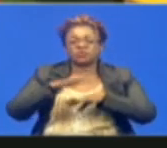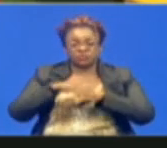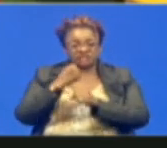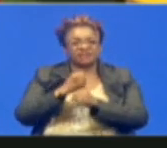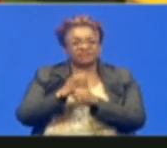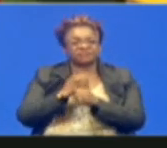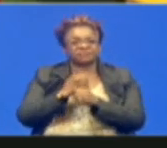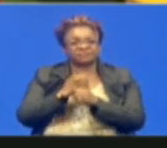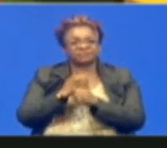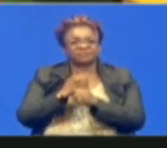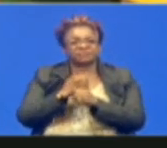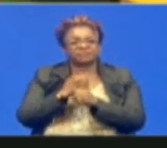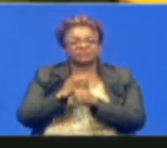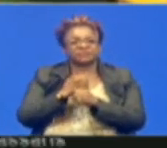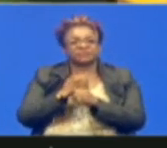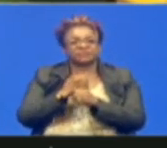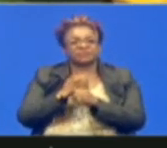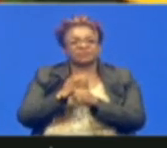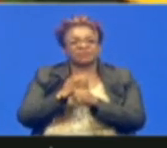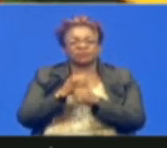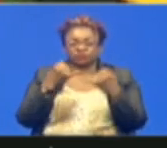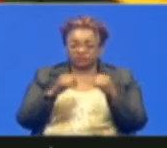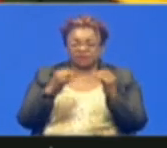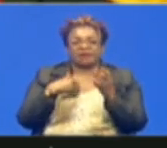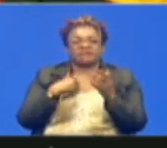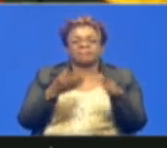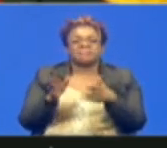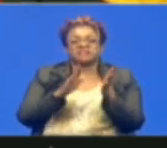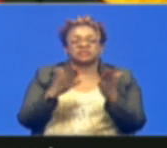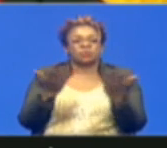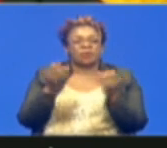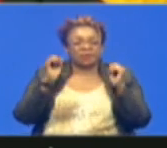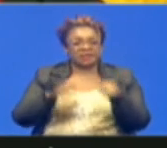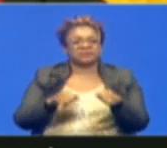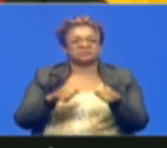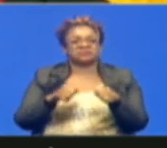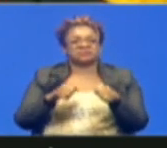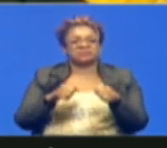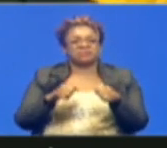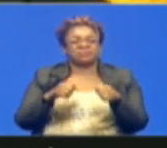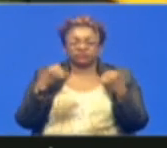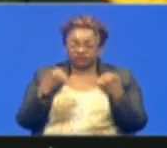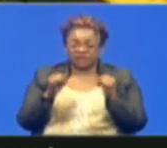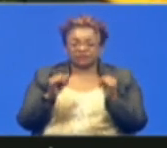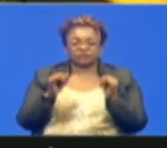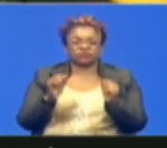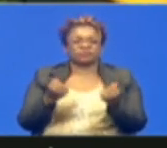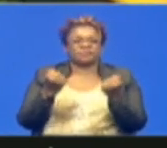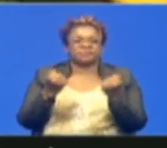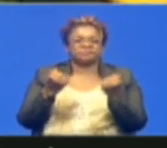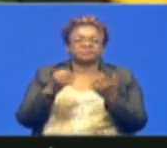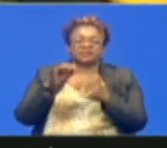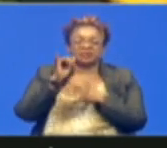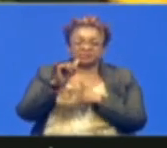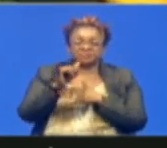think just to put in place the measures where we can start to grow the airline, grow the network, grow the destinations,